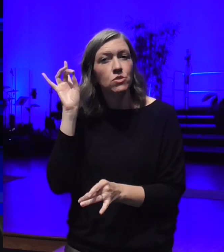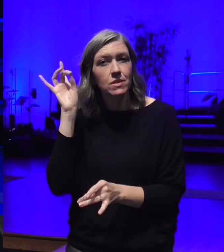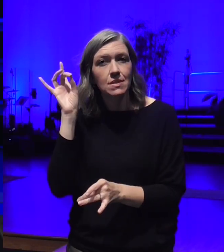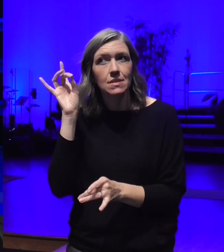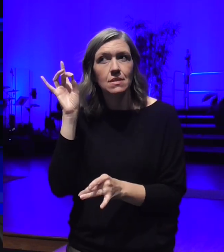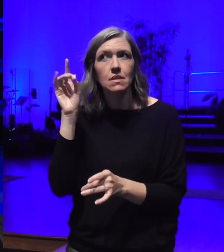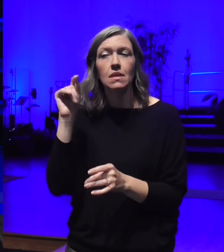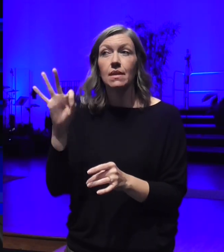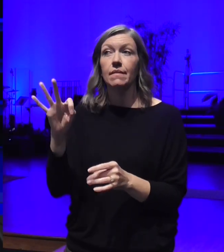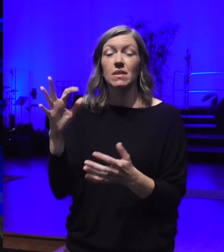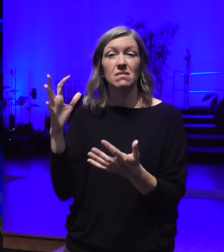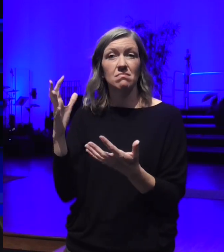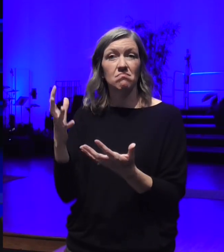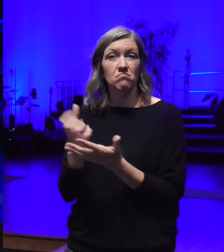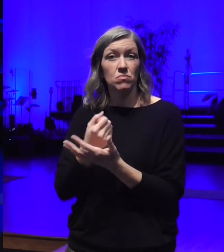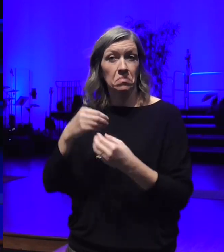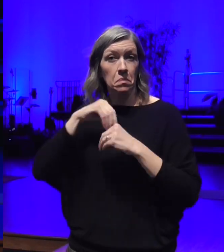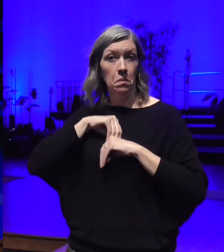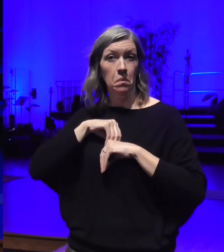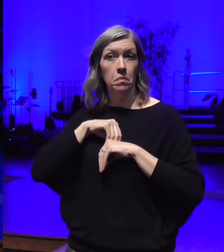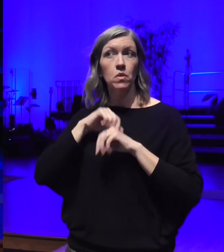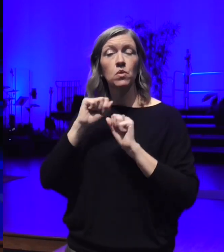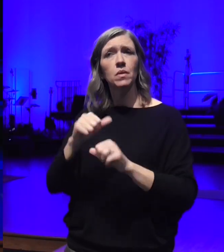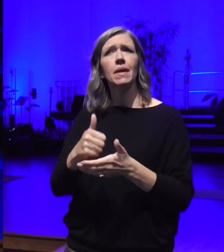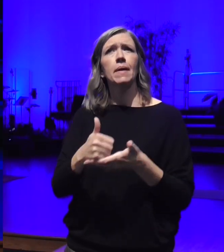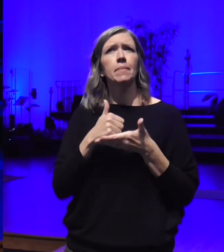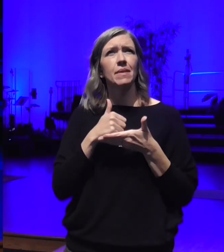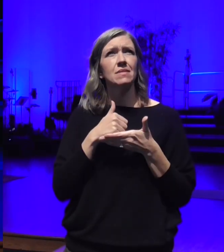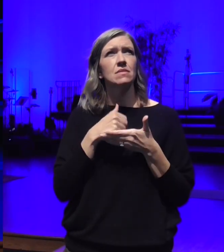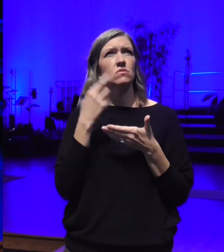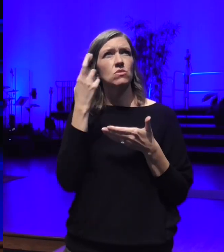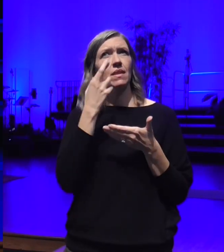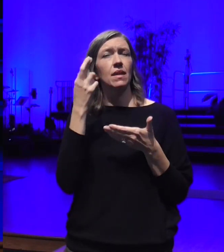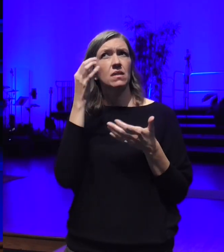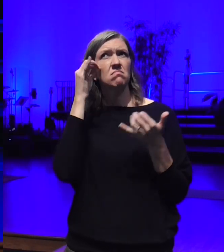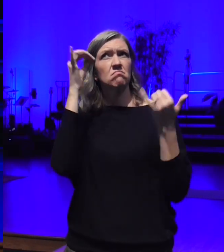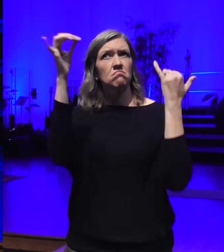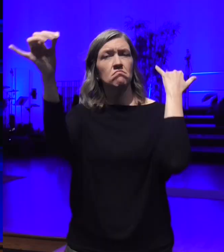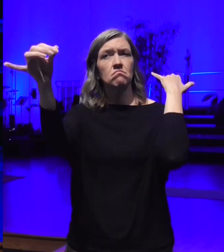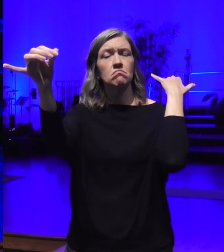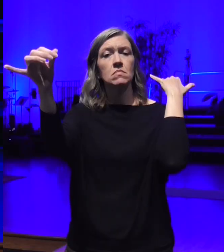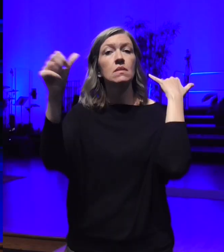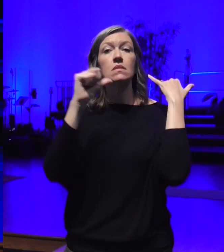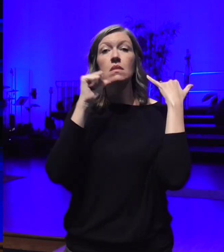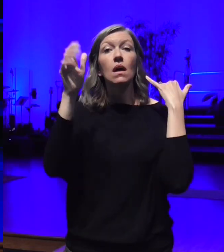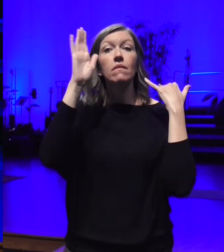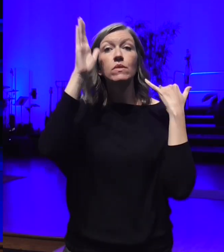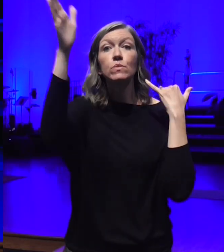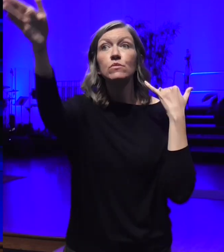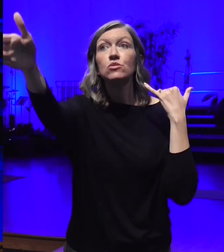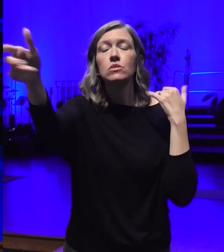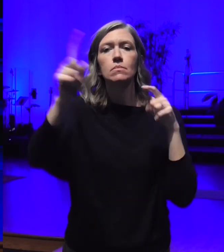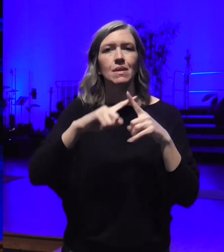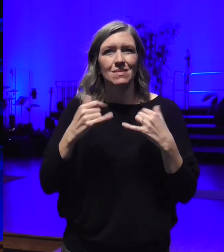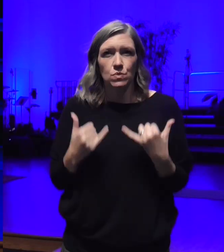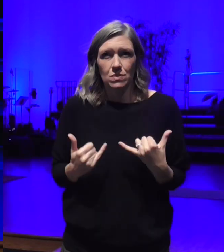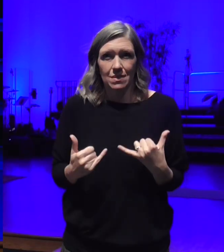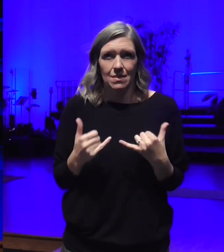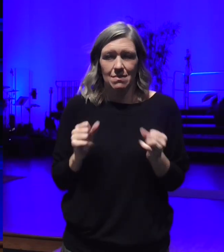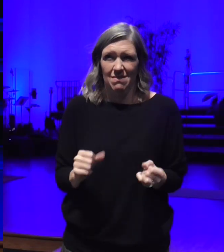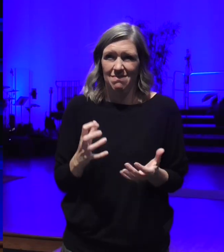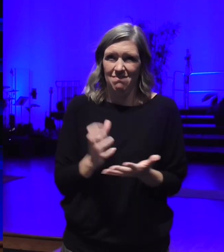embracing it could help us realize our eternality, not in the future, but right here,